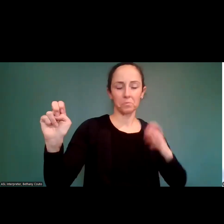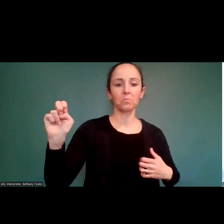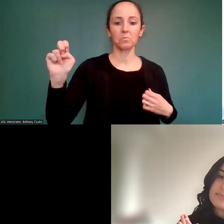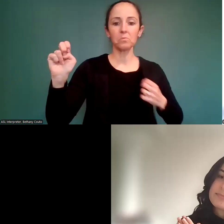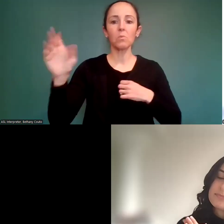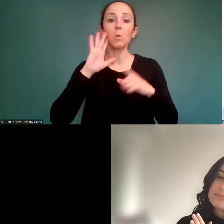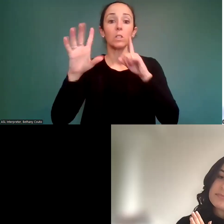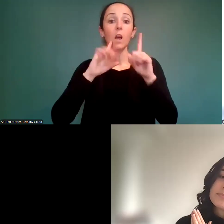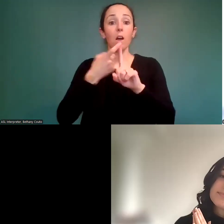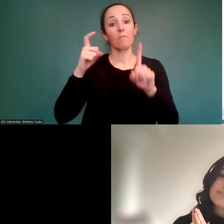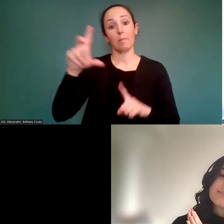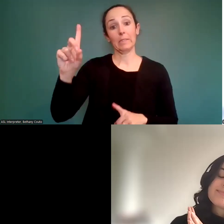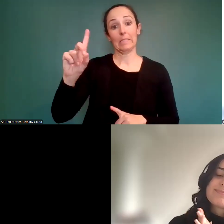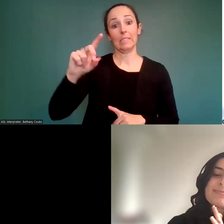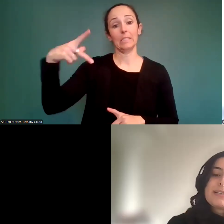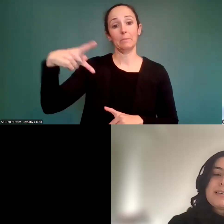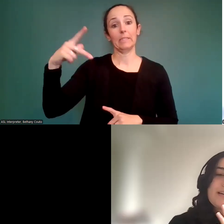the Disability Policy Consortium.